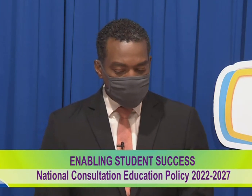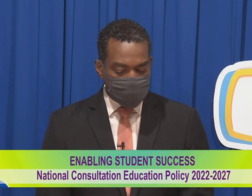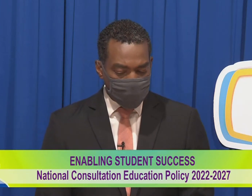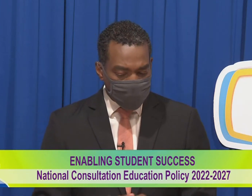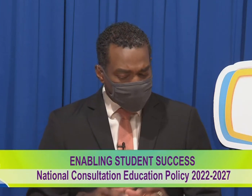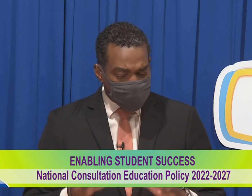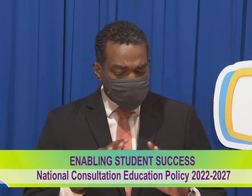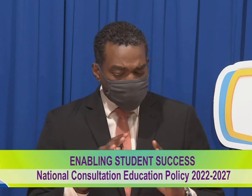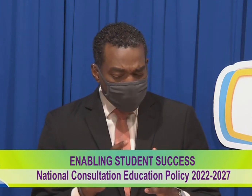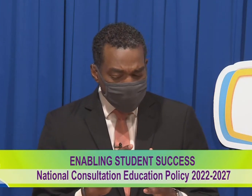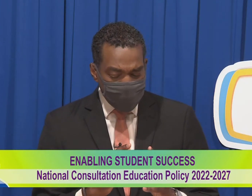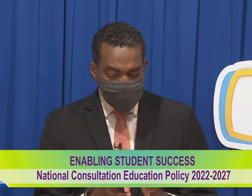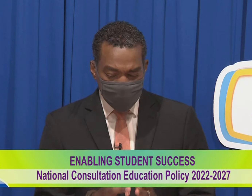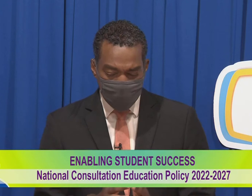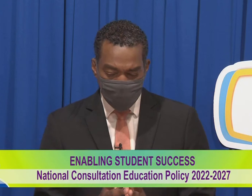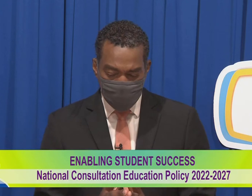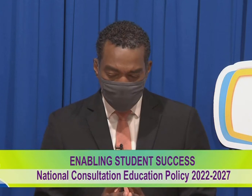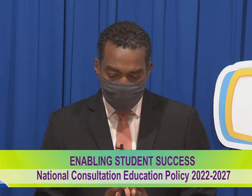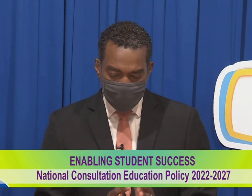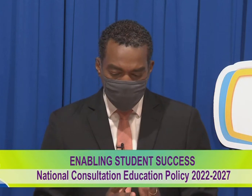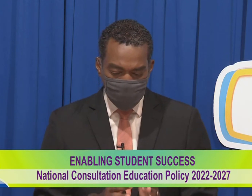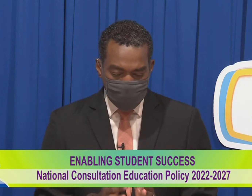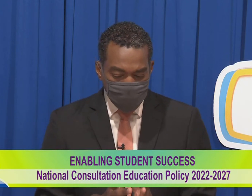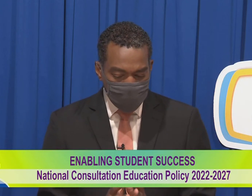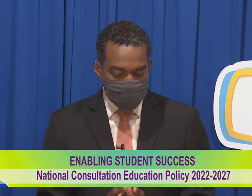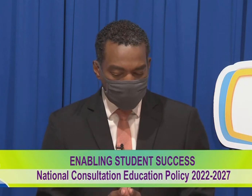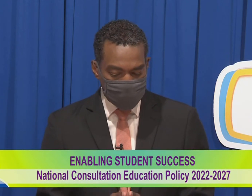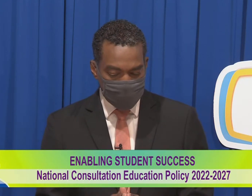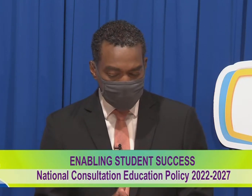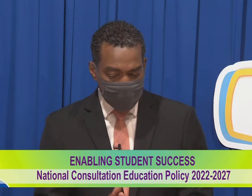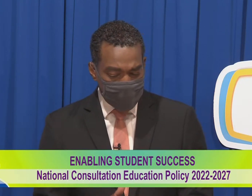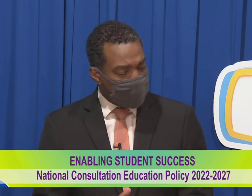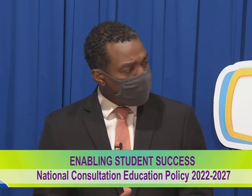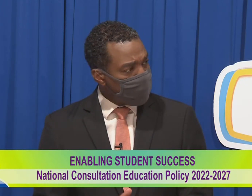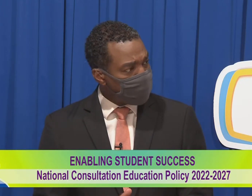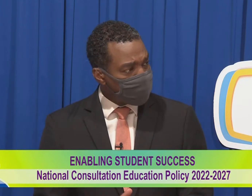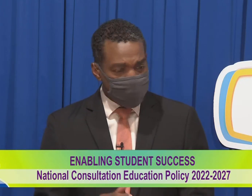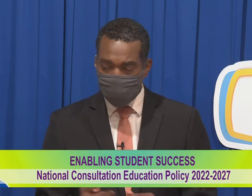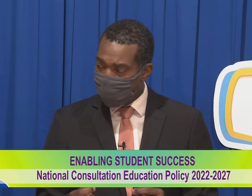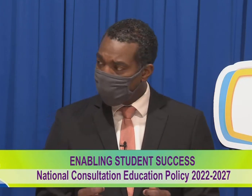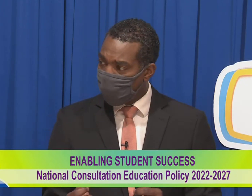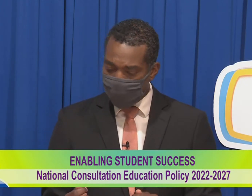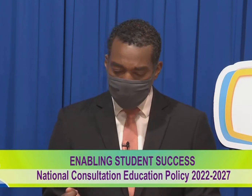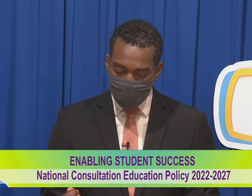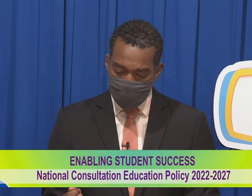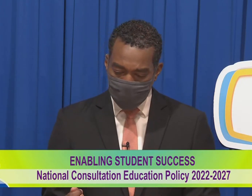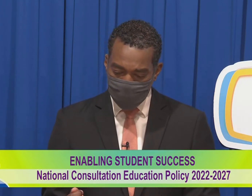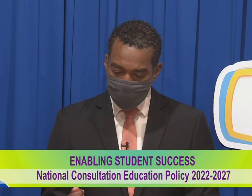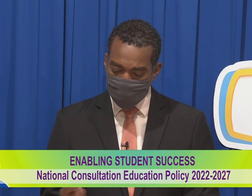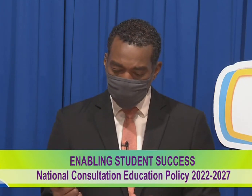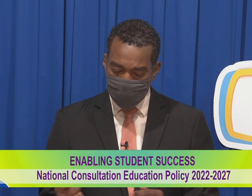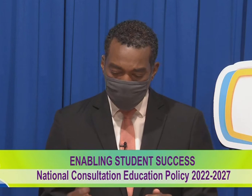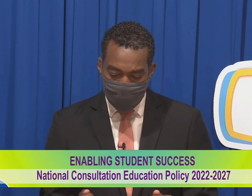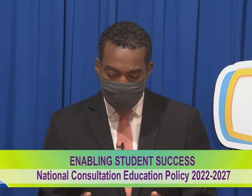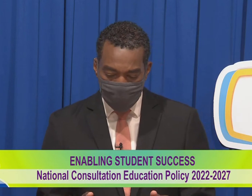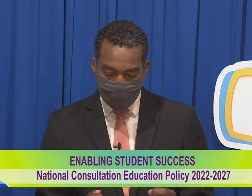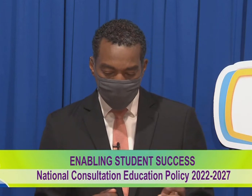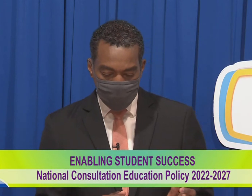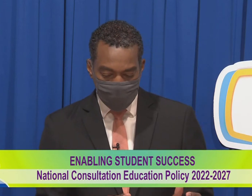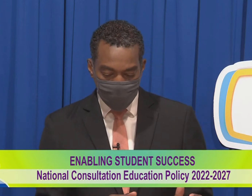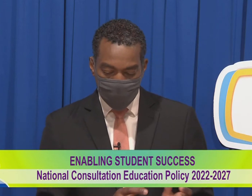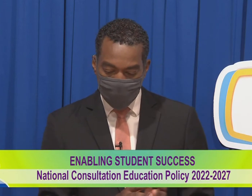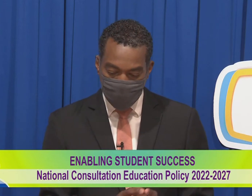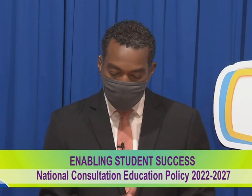at pros and cons, though, of a student intervention and achievement policy, this would be one aimed at